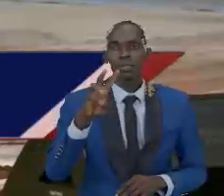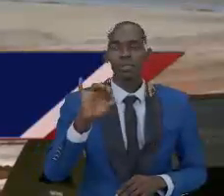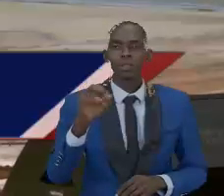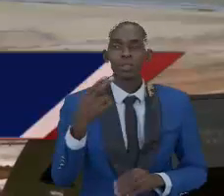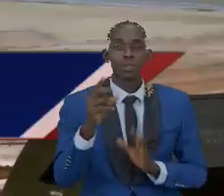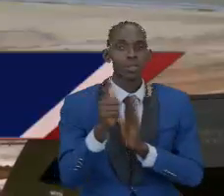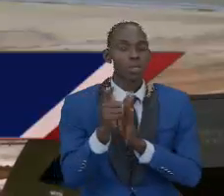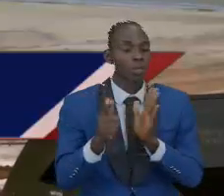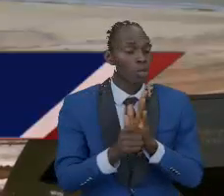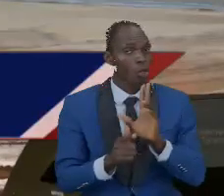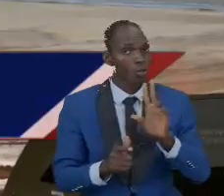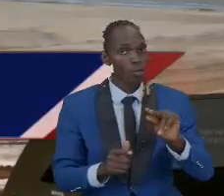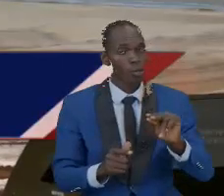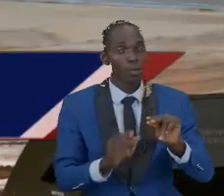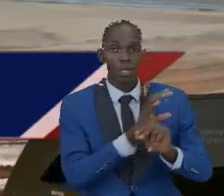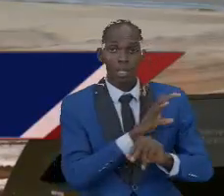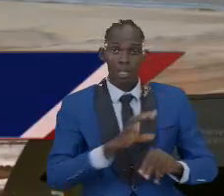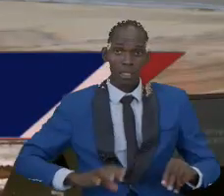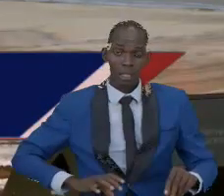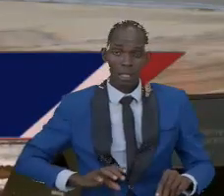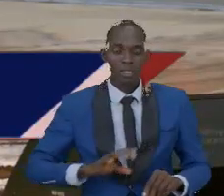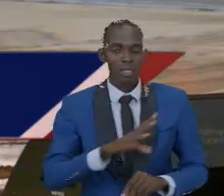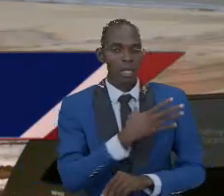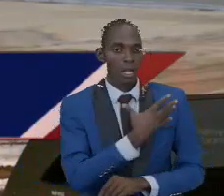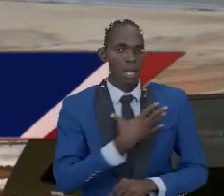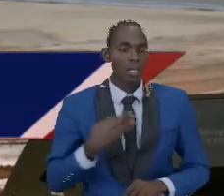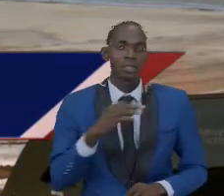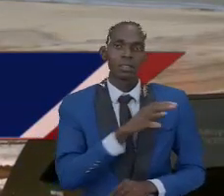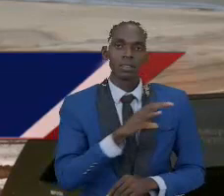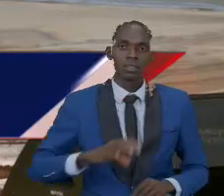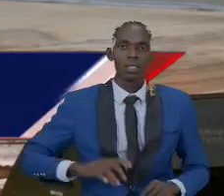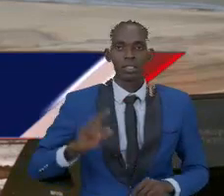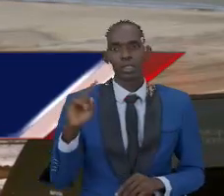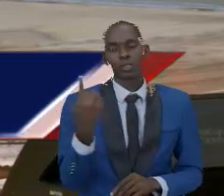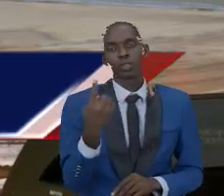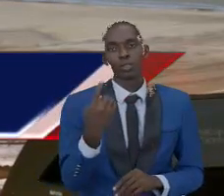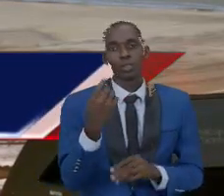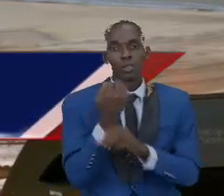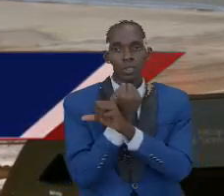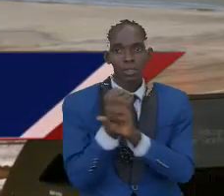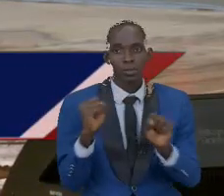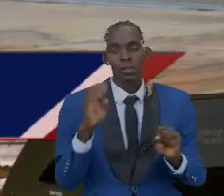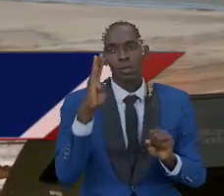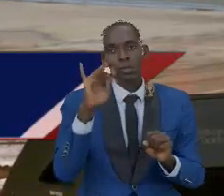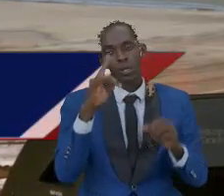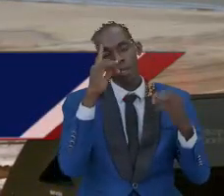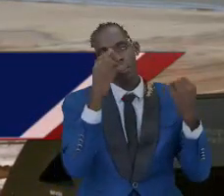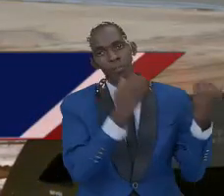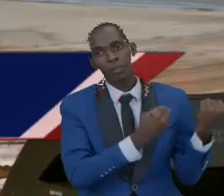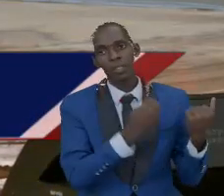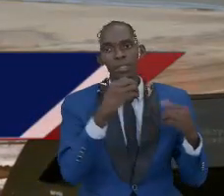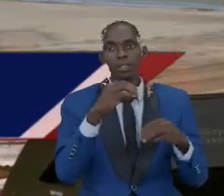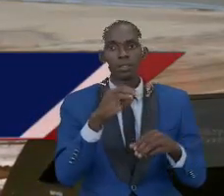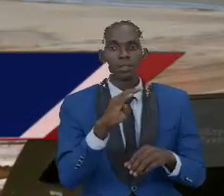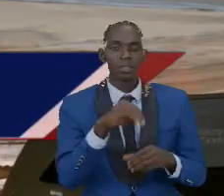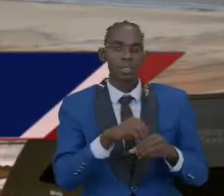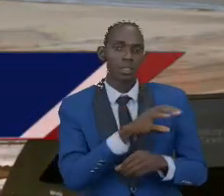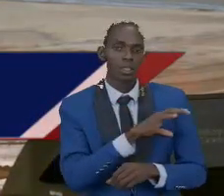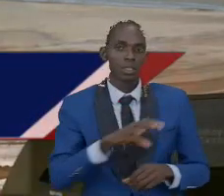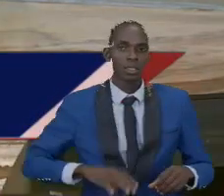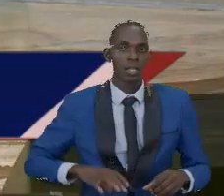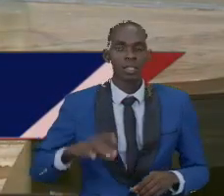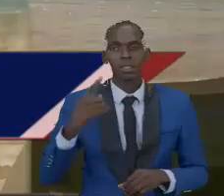and Christ Alone justification by faith in Christ the only savior